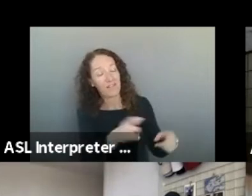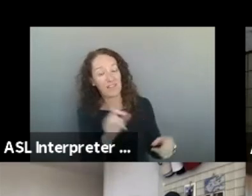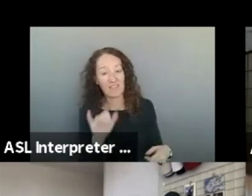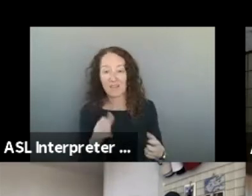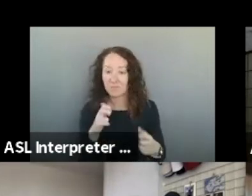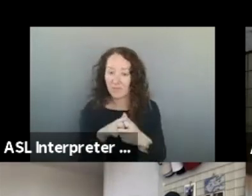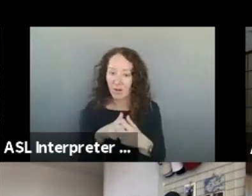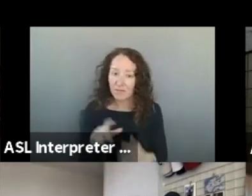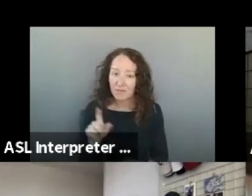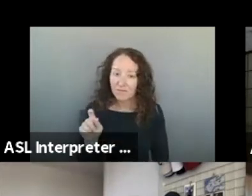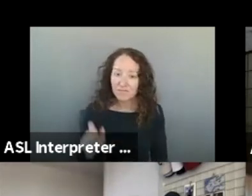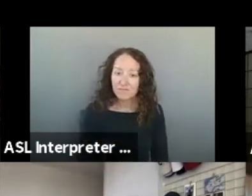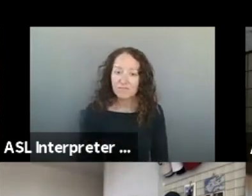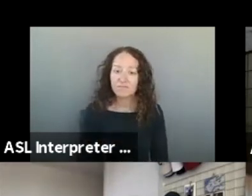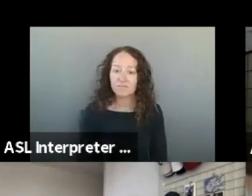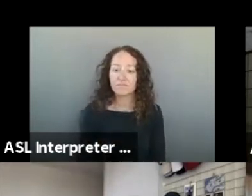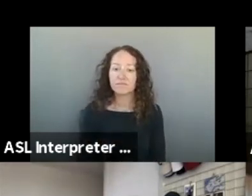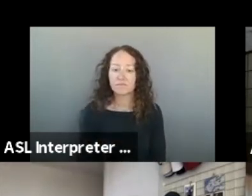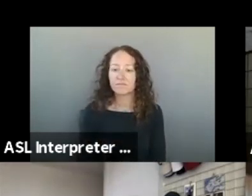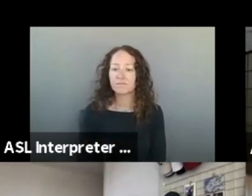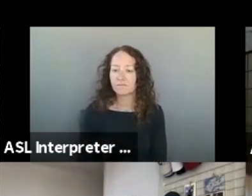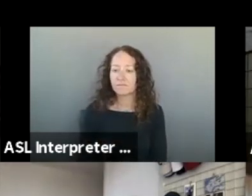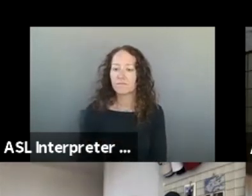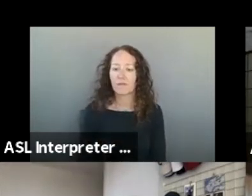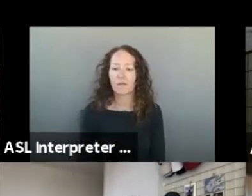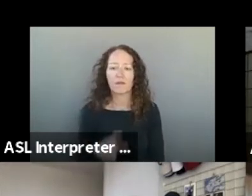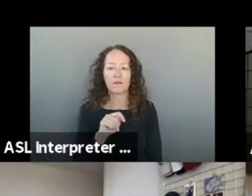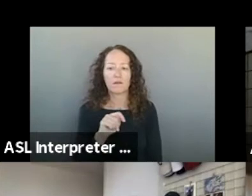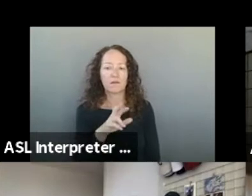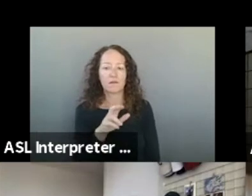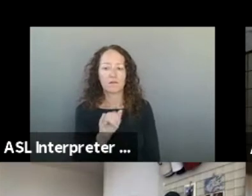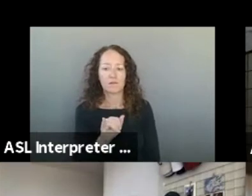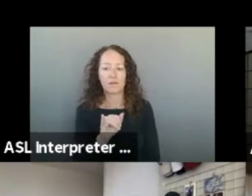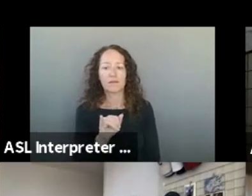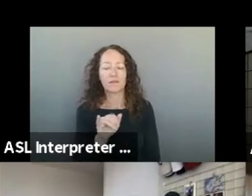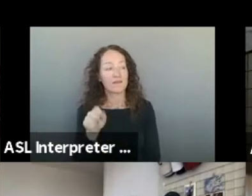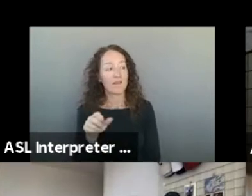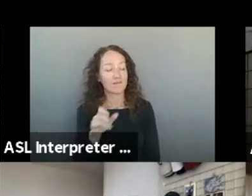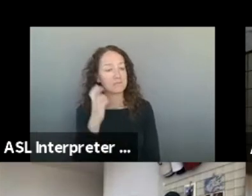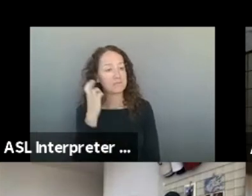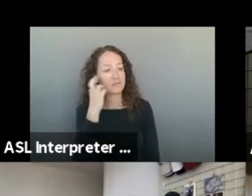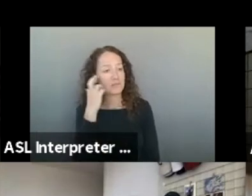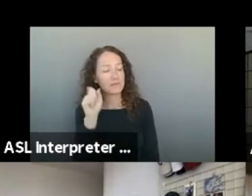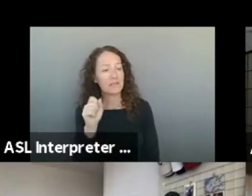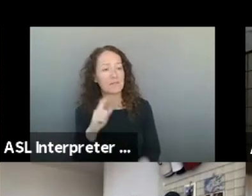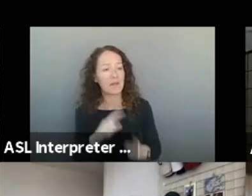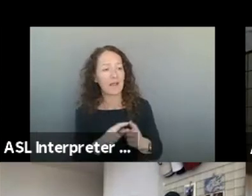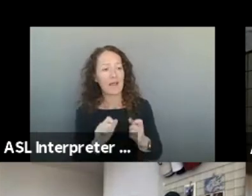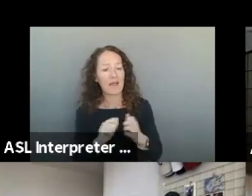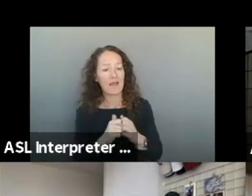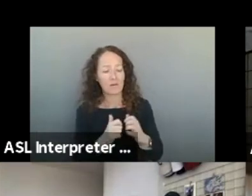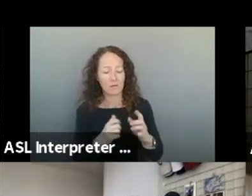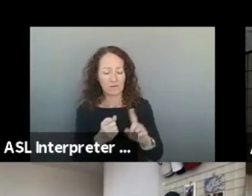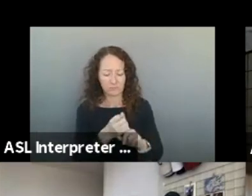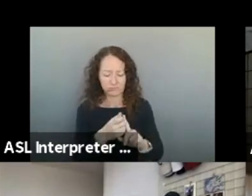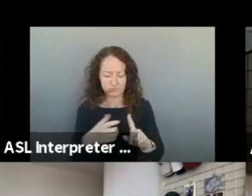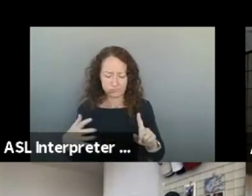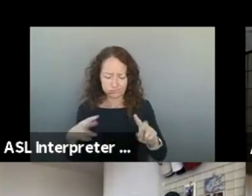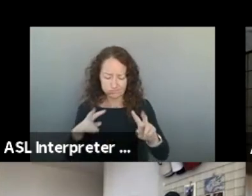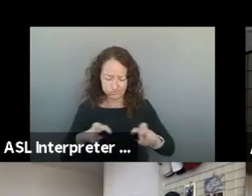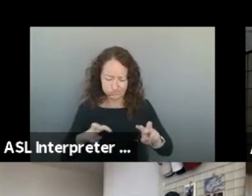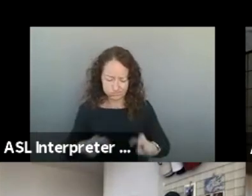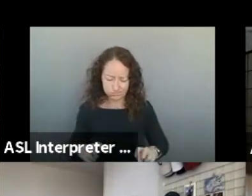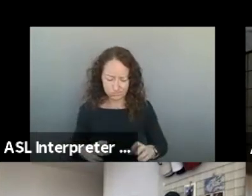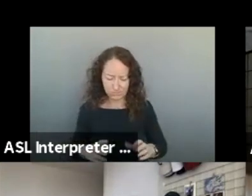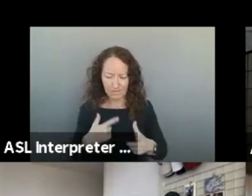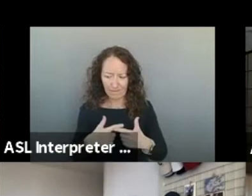Yeah, it sounds reasonable. The question is, how do you unpack that? How do you break that down and move forward? I mean, because we're all constrained by laws